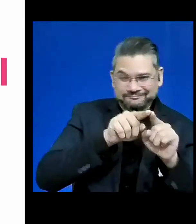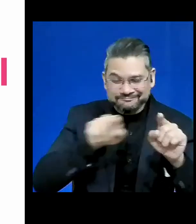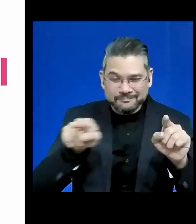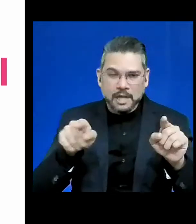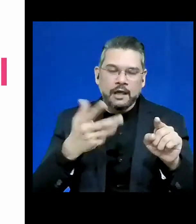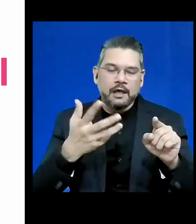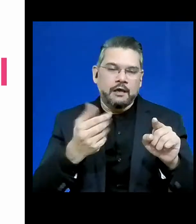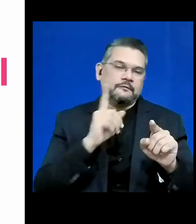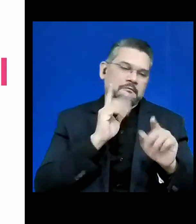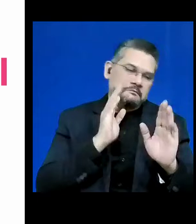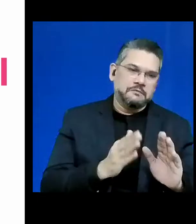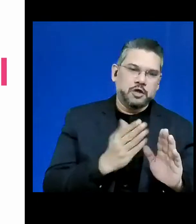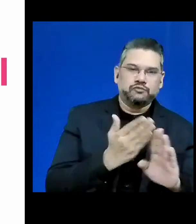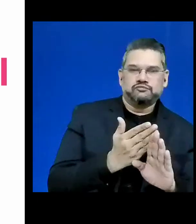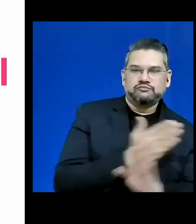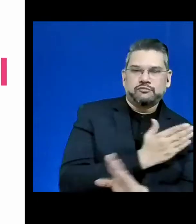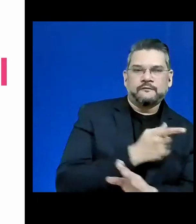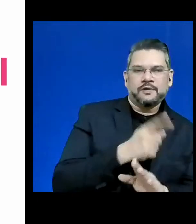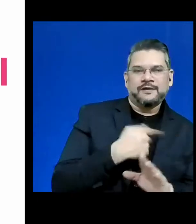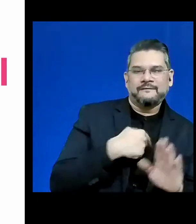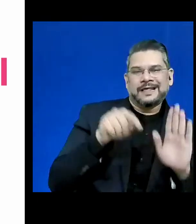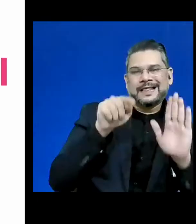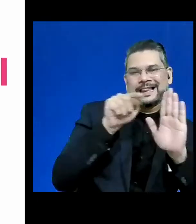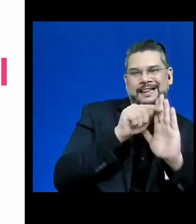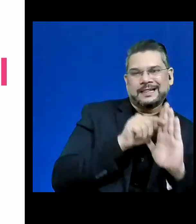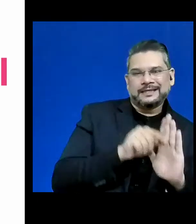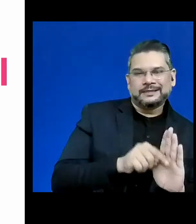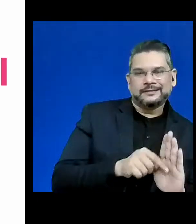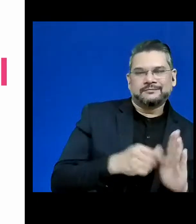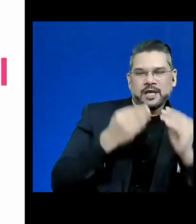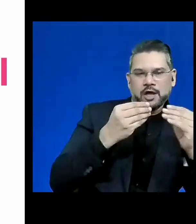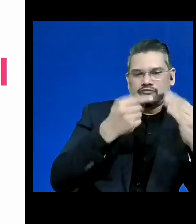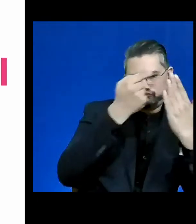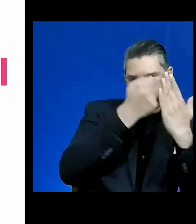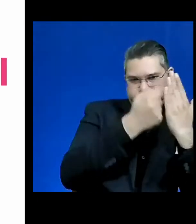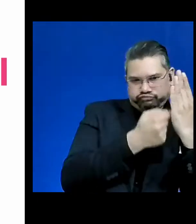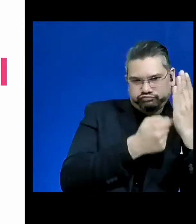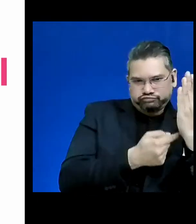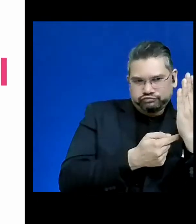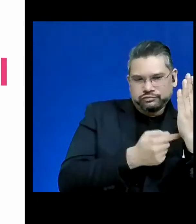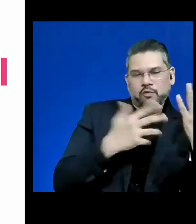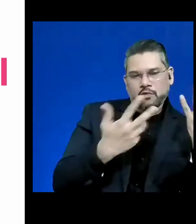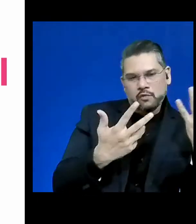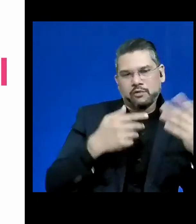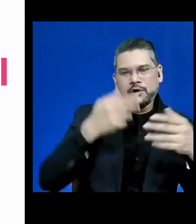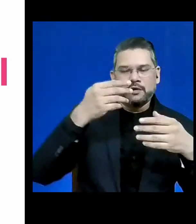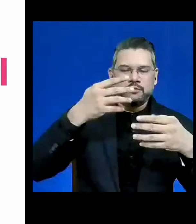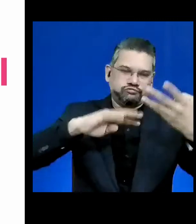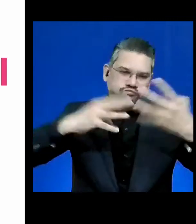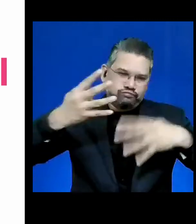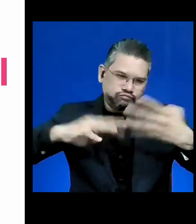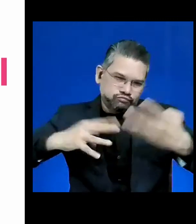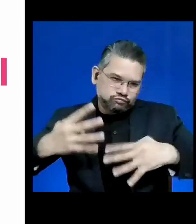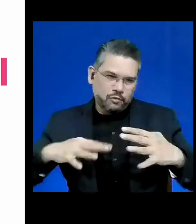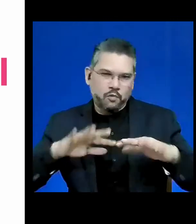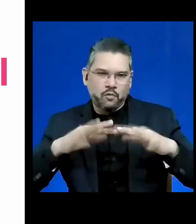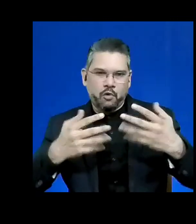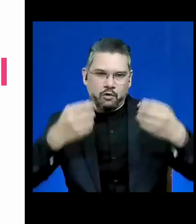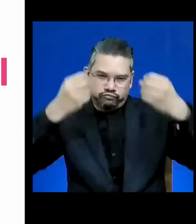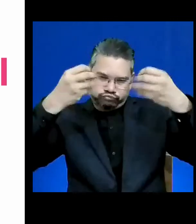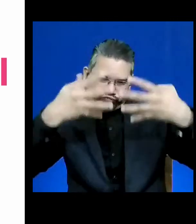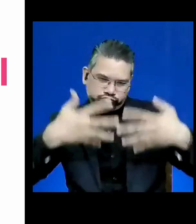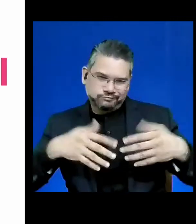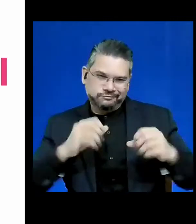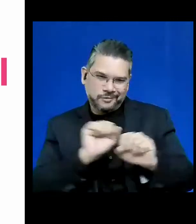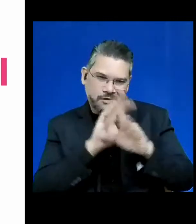list, an unordered list, or sometimes an ordered list in different cases. And